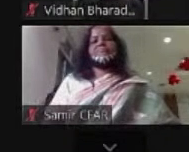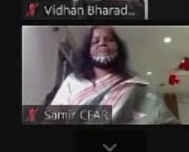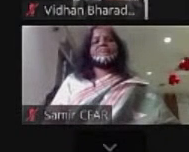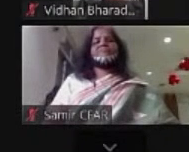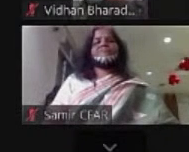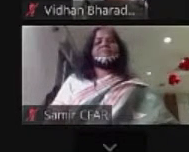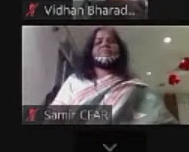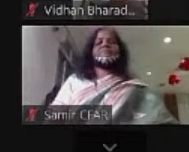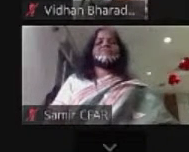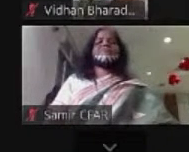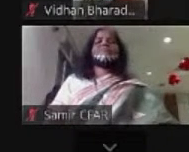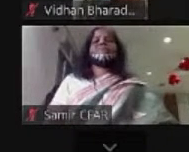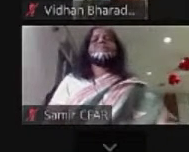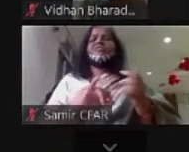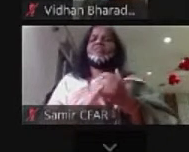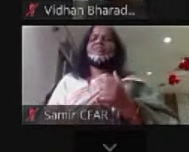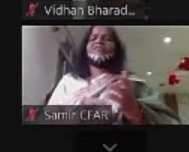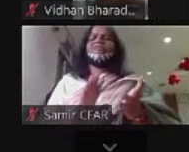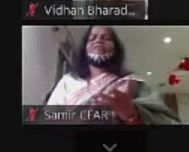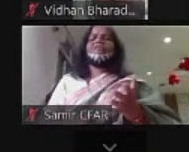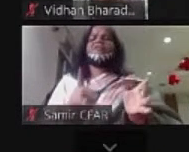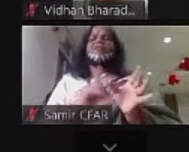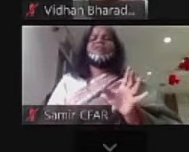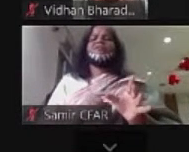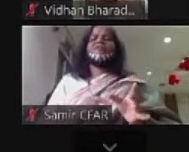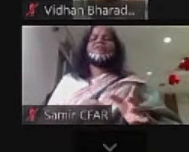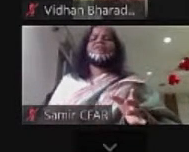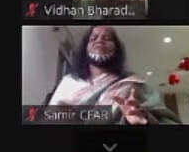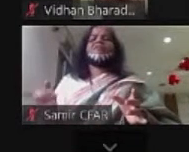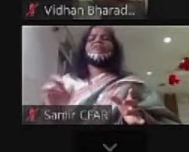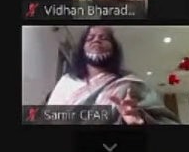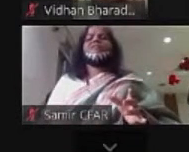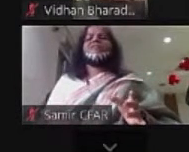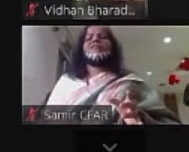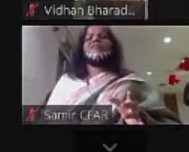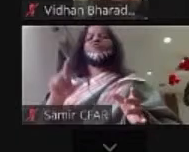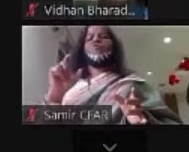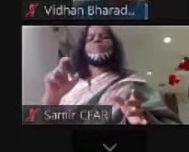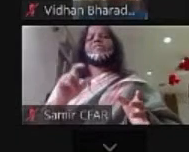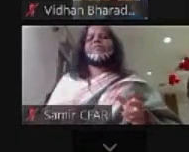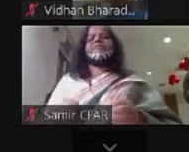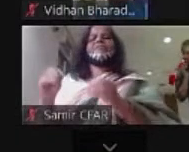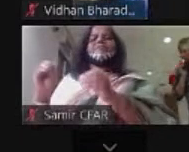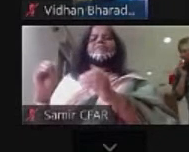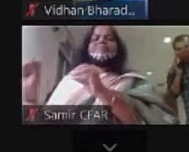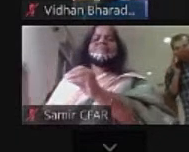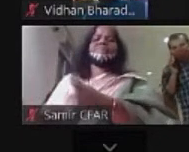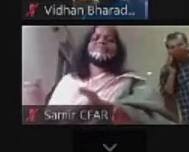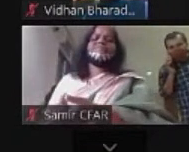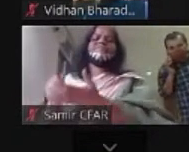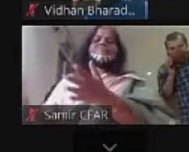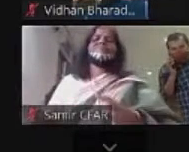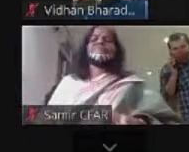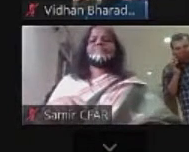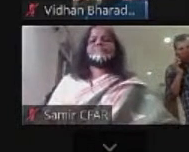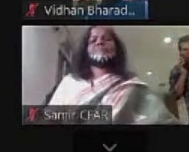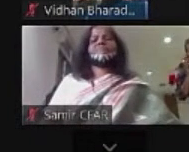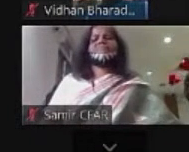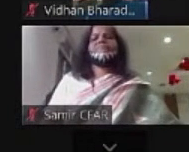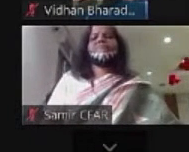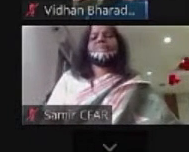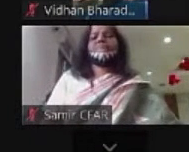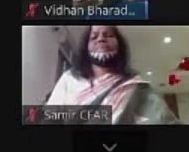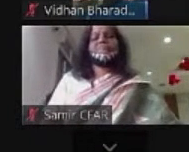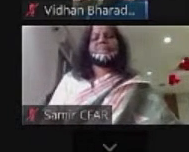need to really highlight how wash component needs to be highlighted during the COVID-19 pandemic.